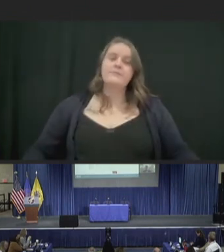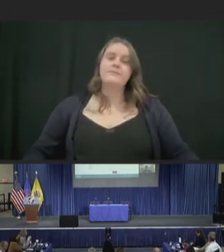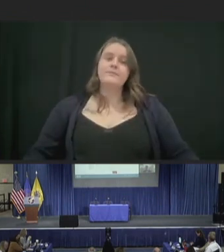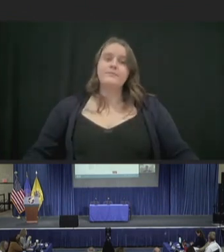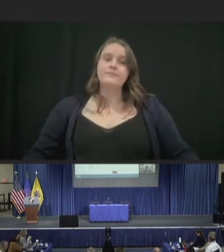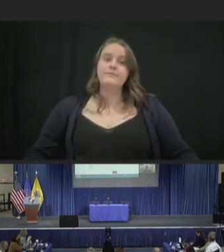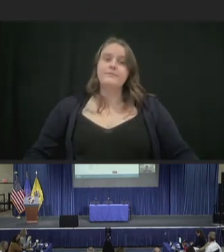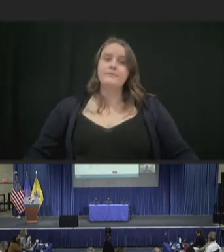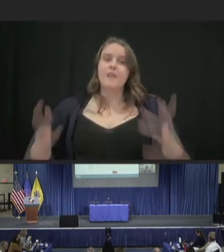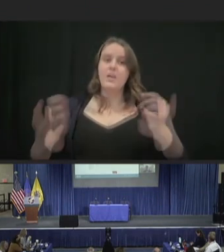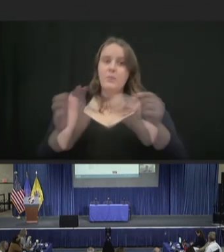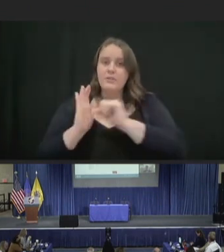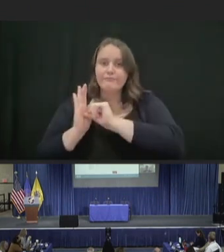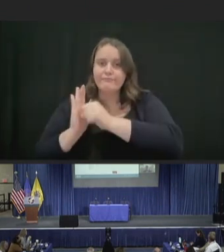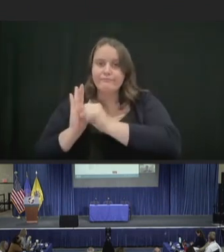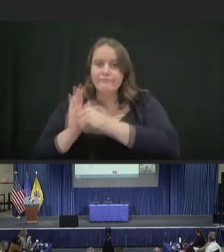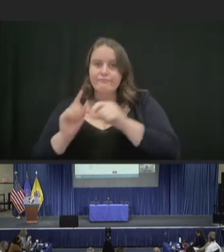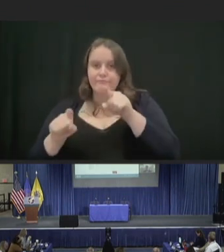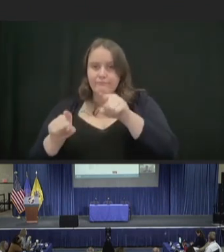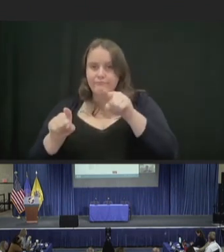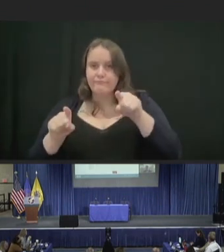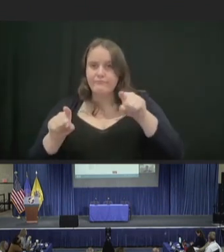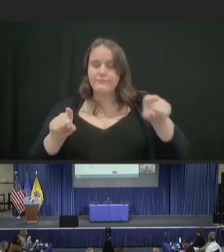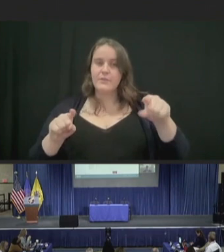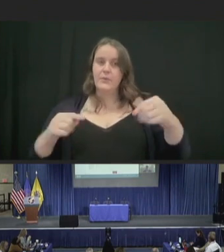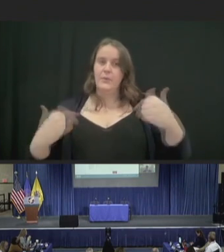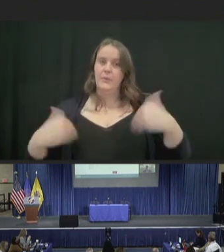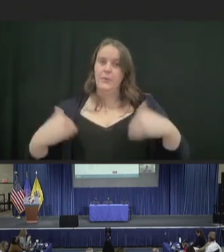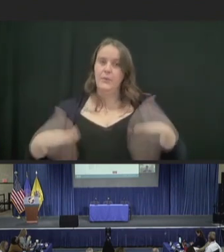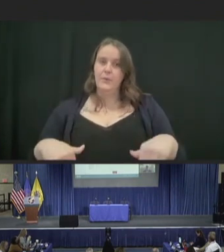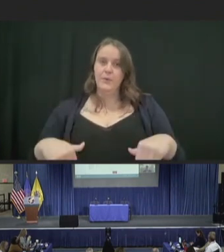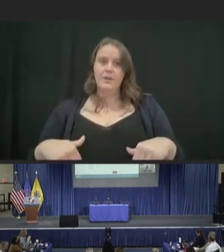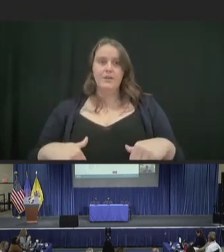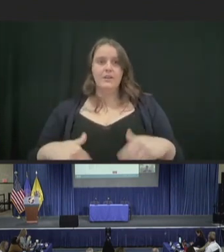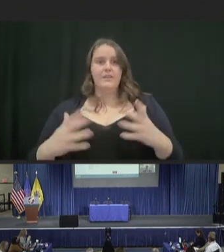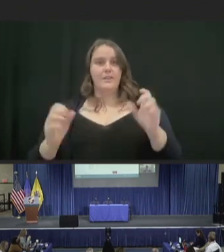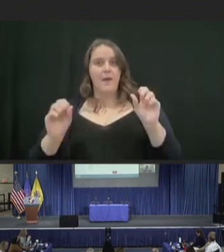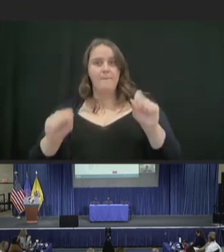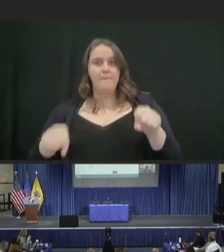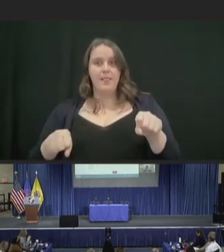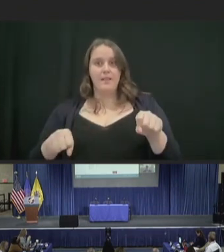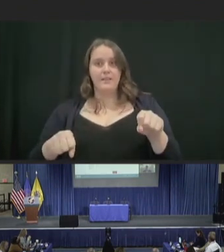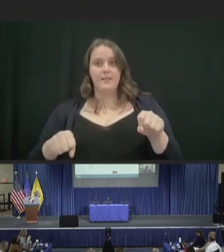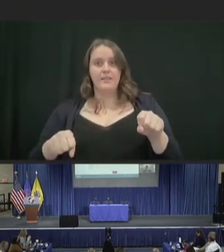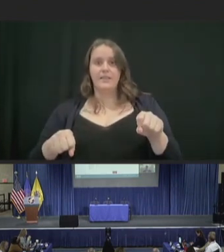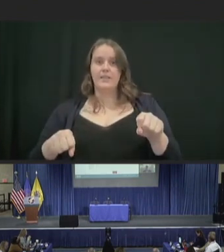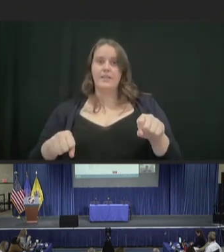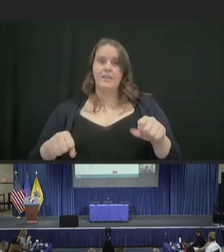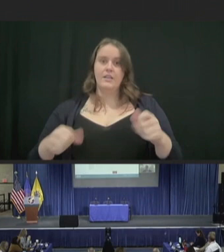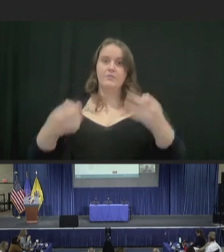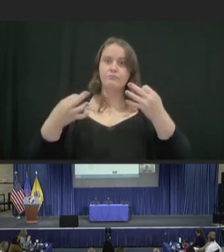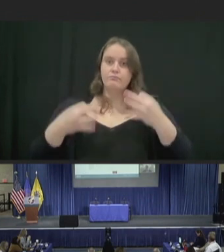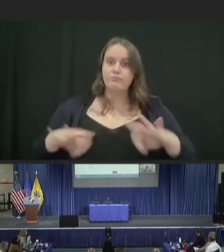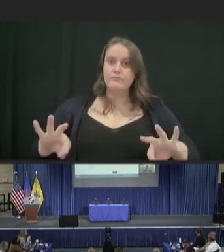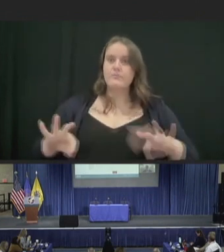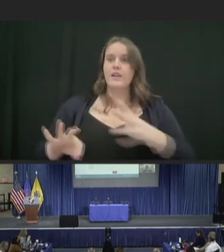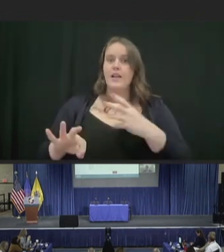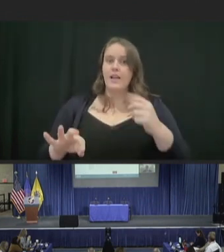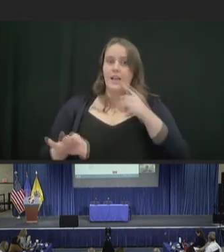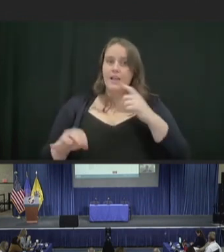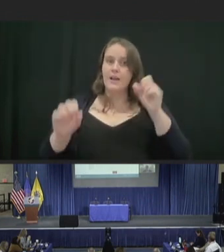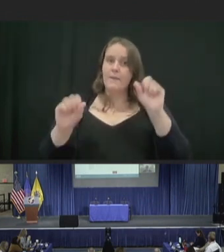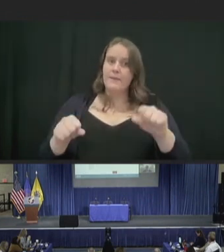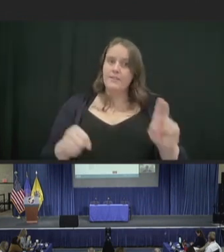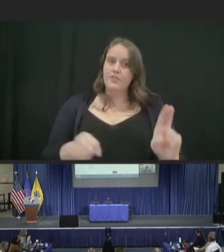just briefly the tremendous leveraging and collateral benefits, so to speak, of HIV